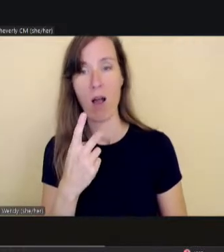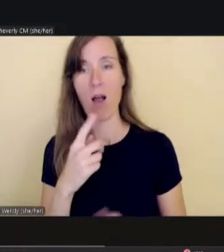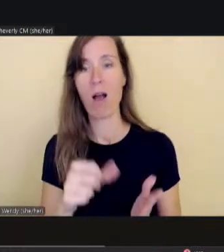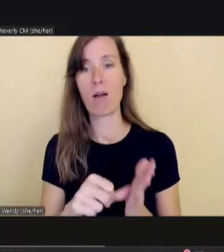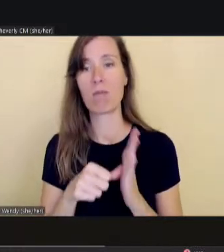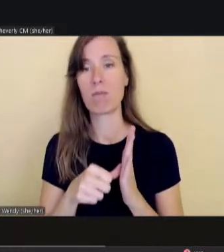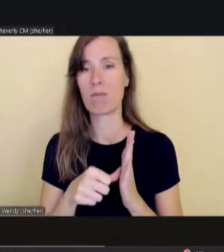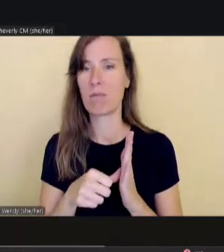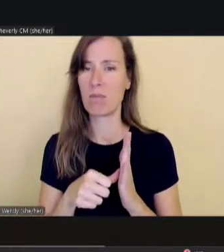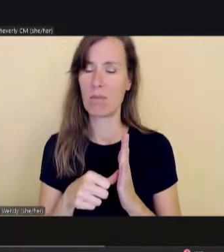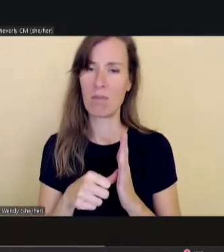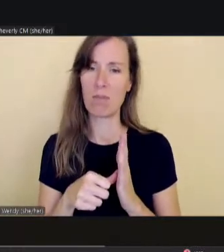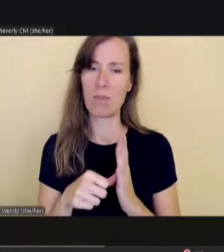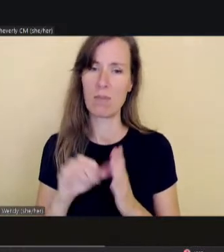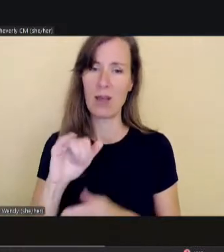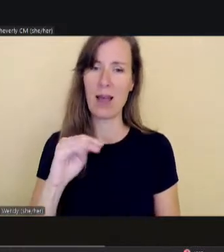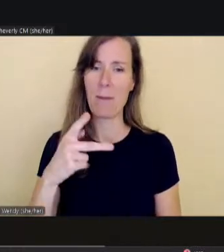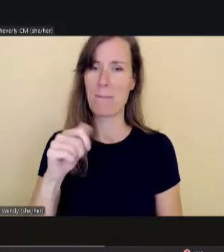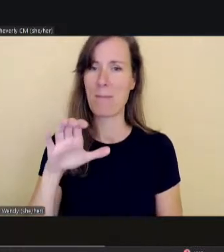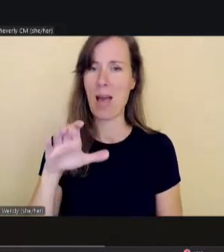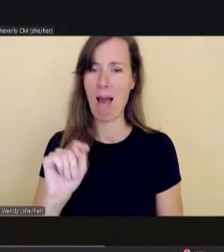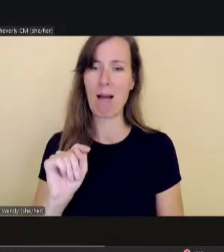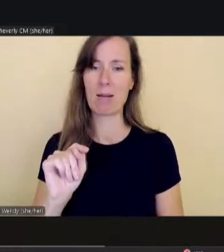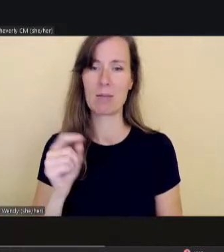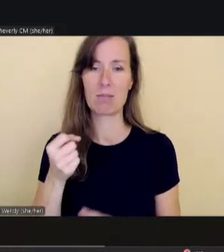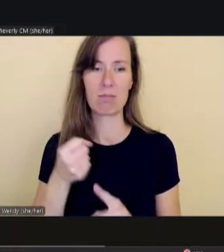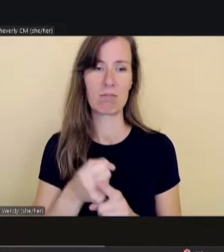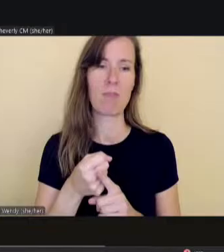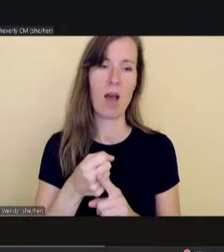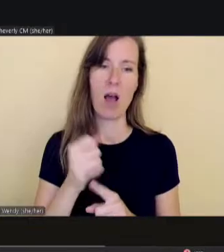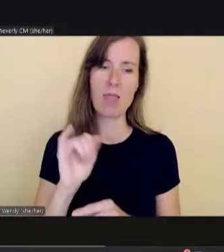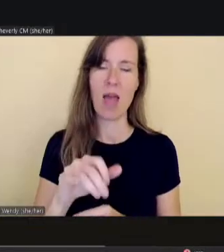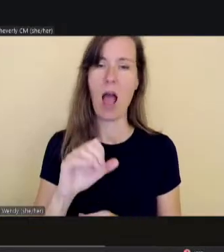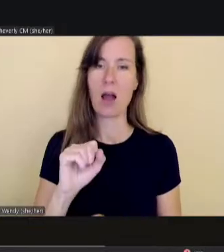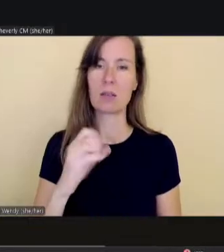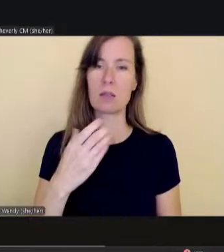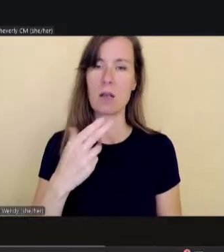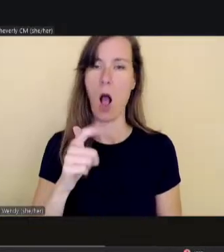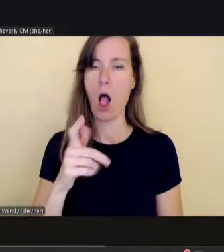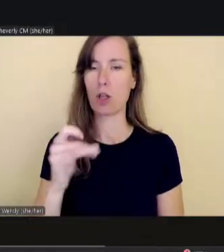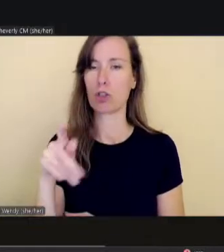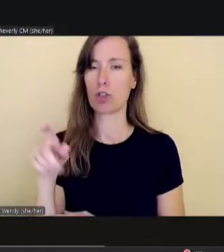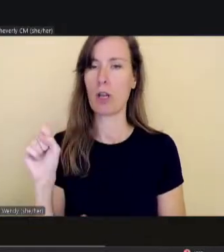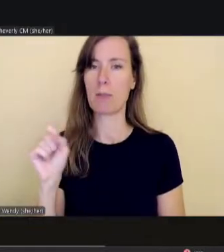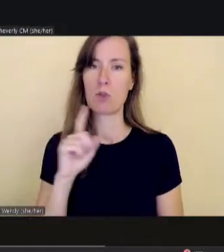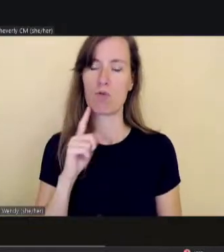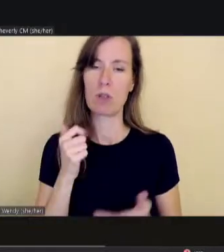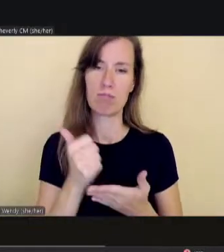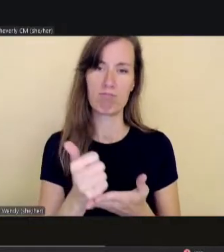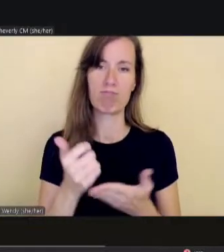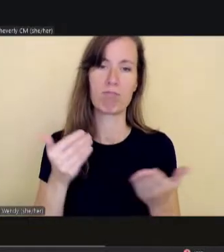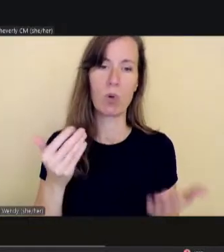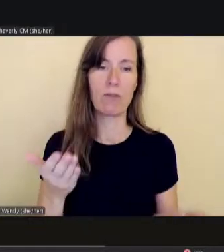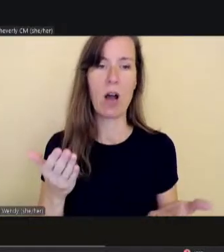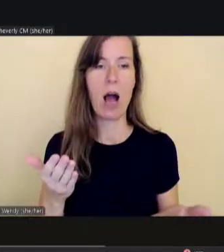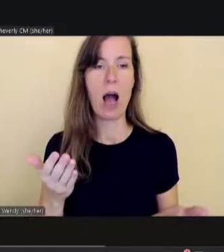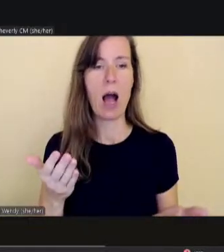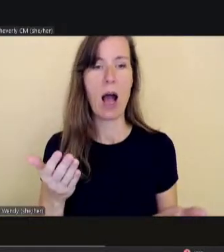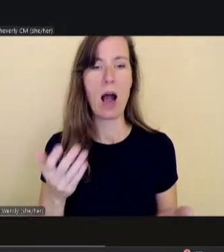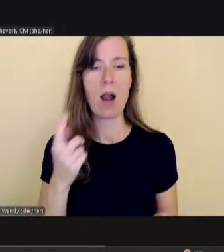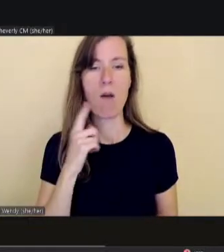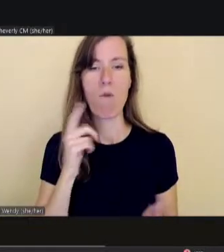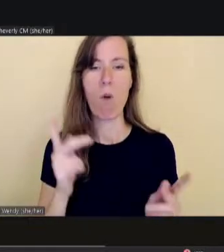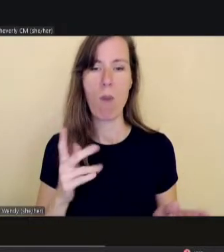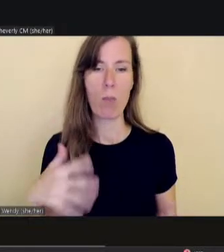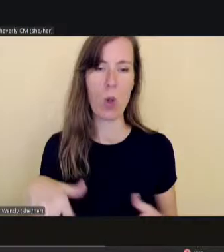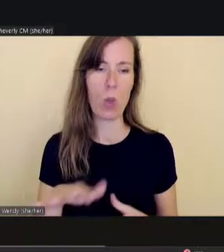the scholarships has provided for constituents throughout the area. As a person who has young two boys, that and see